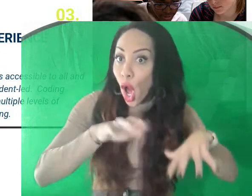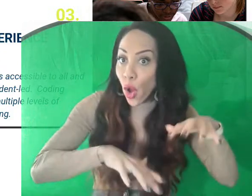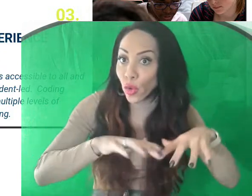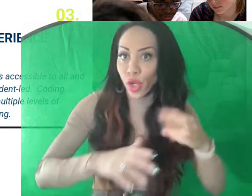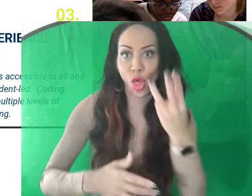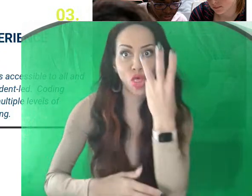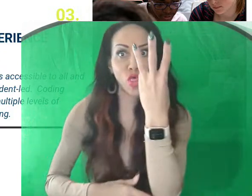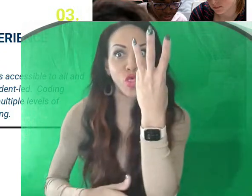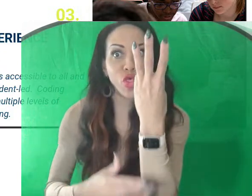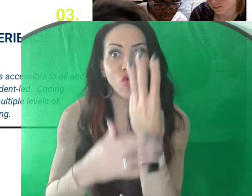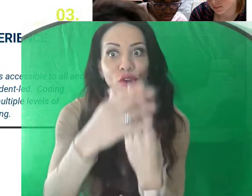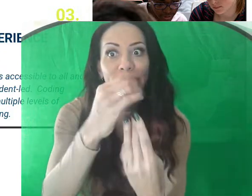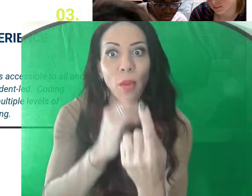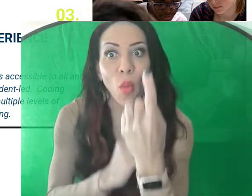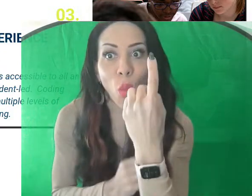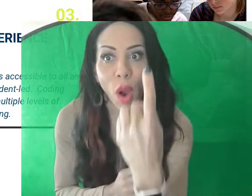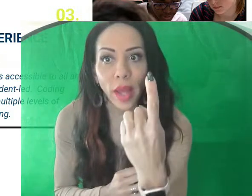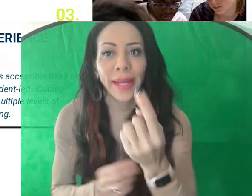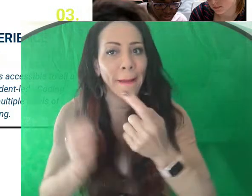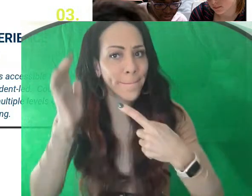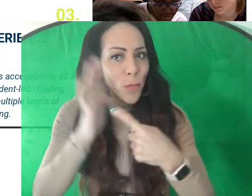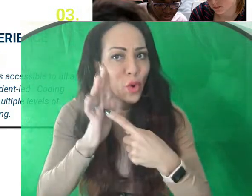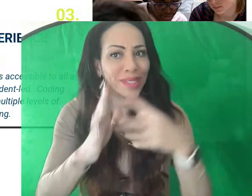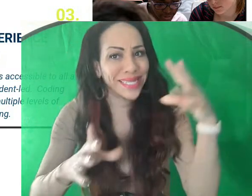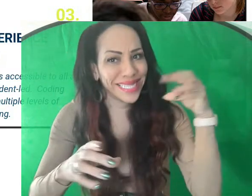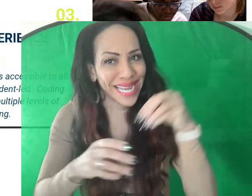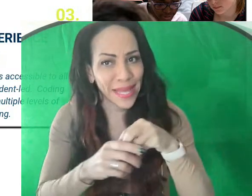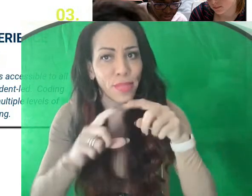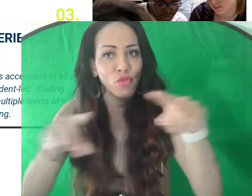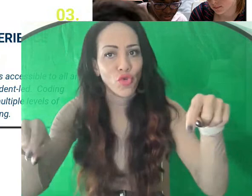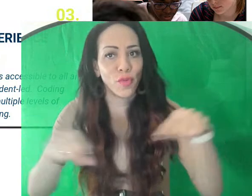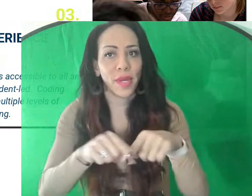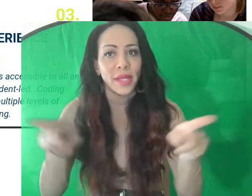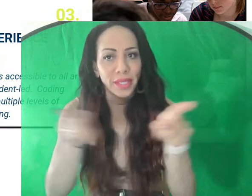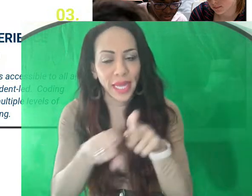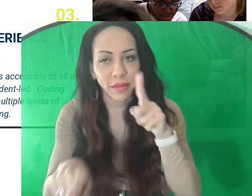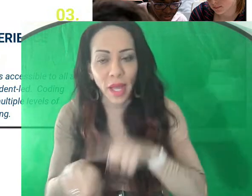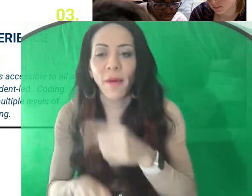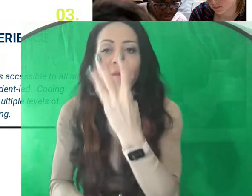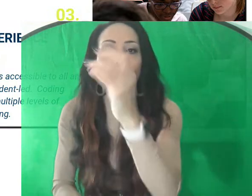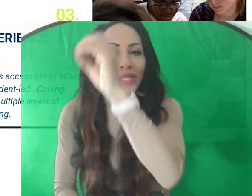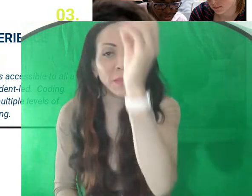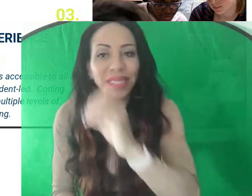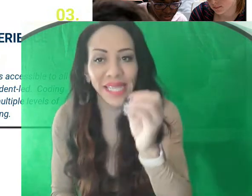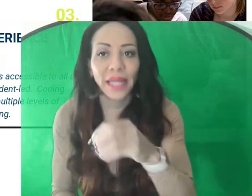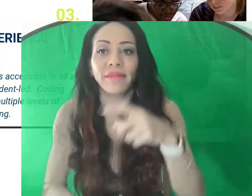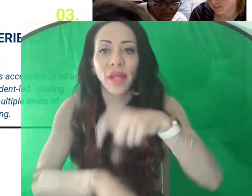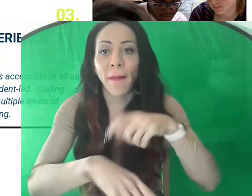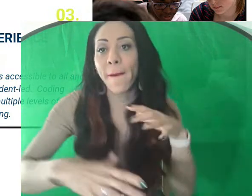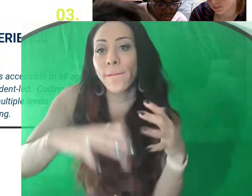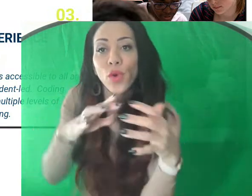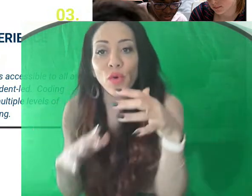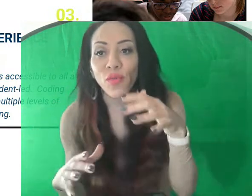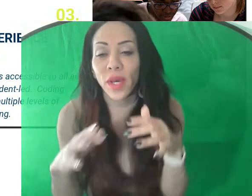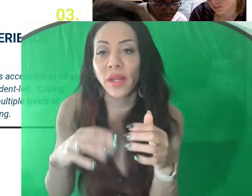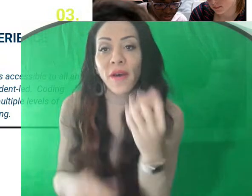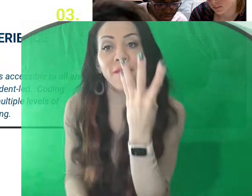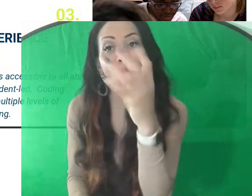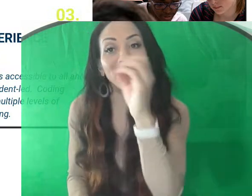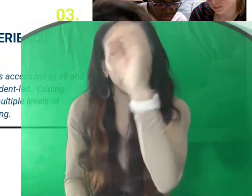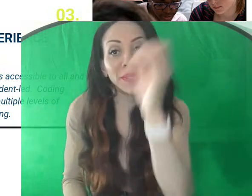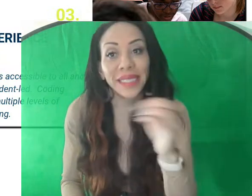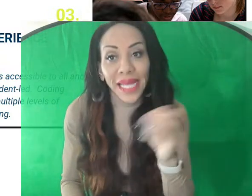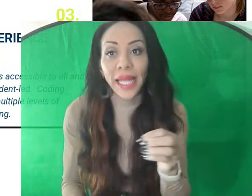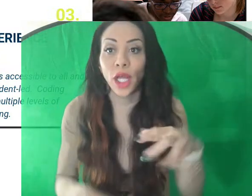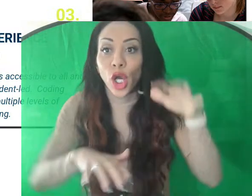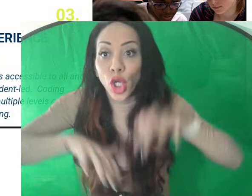break that down in terms of time as well. So they do spend 40% of their time moving, 40% of their time coding, and then we have about 20% of the time